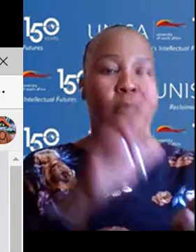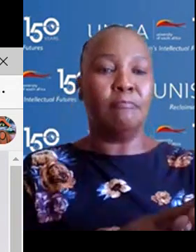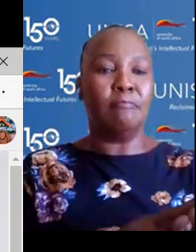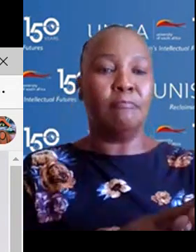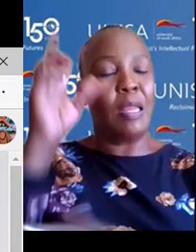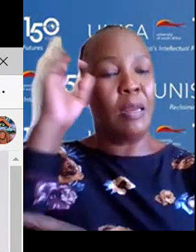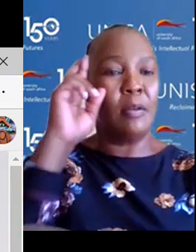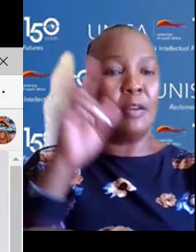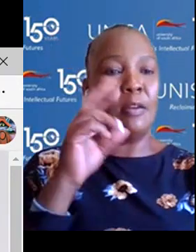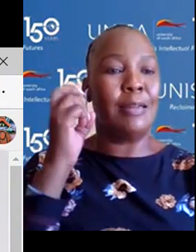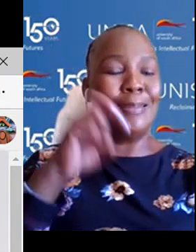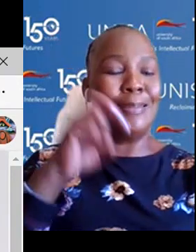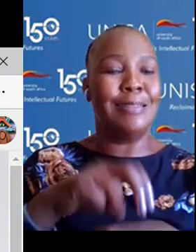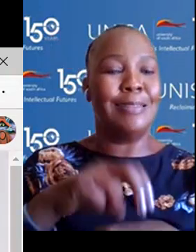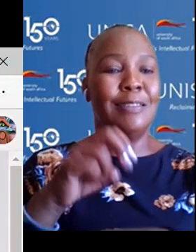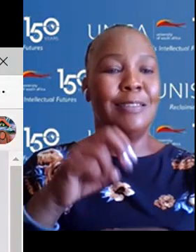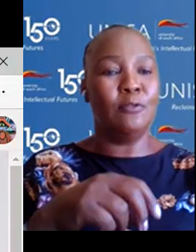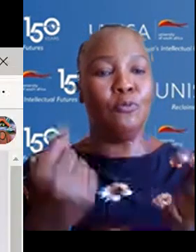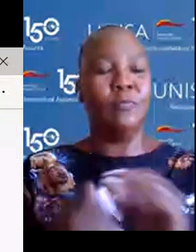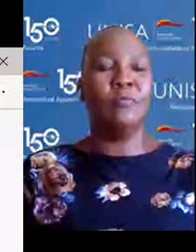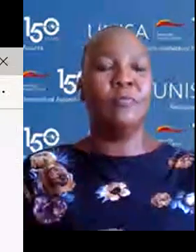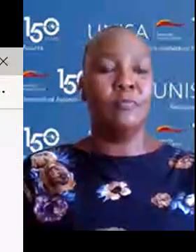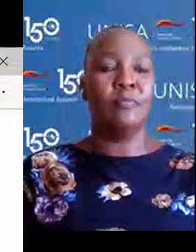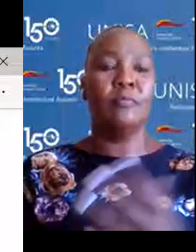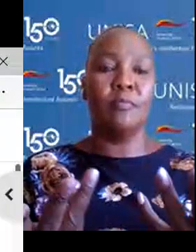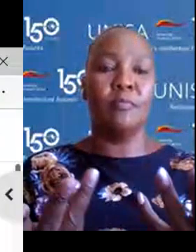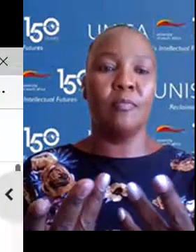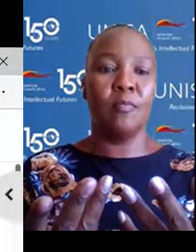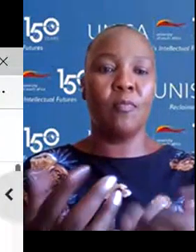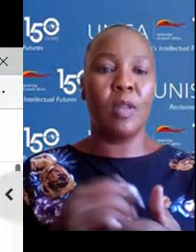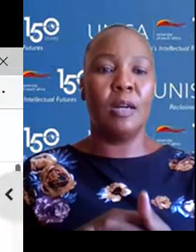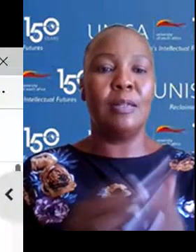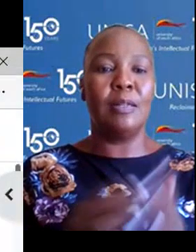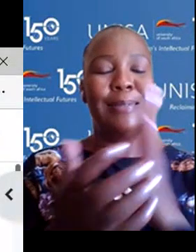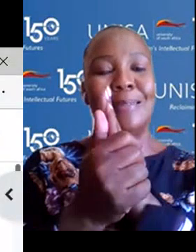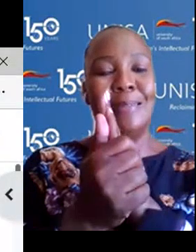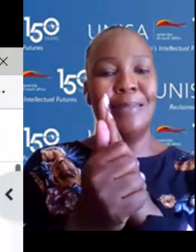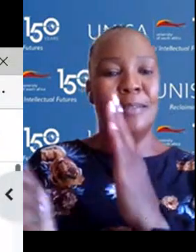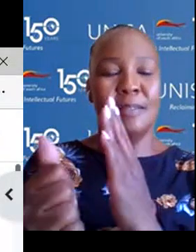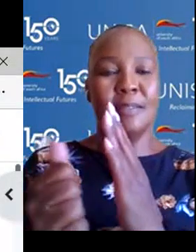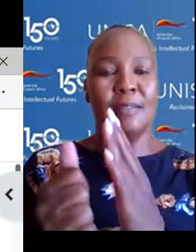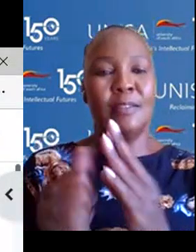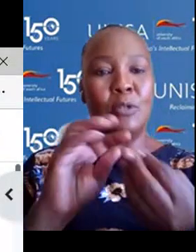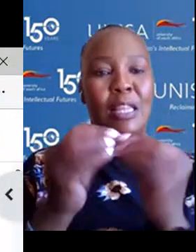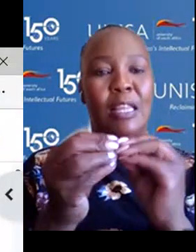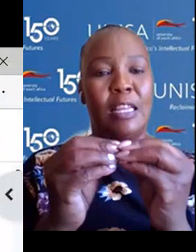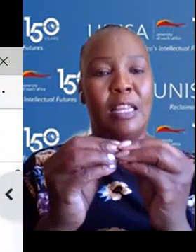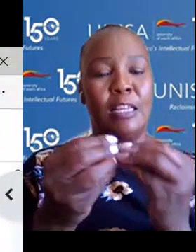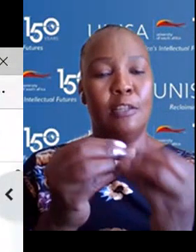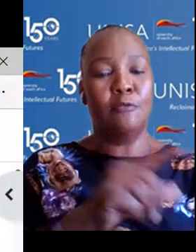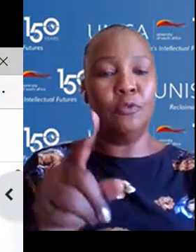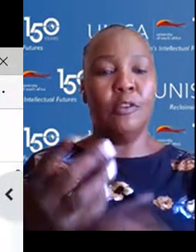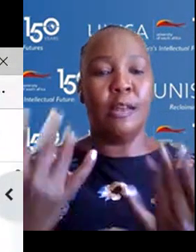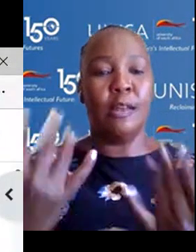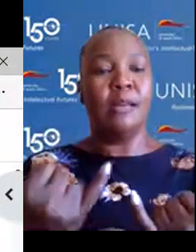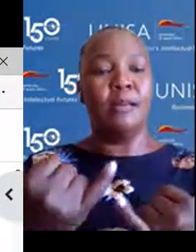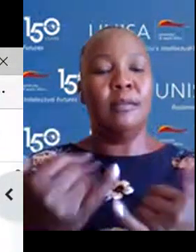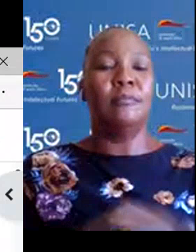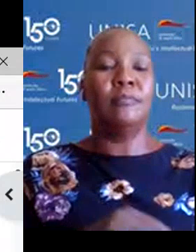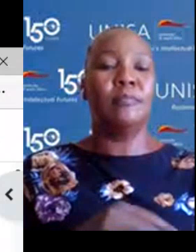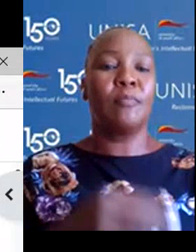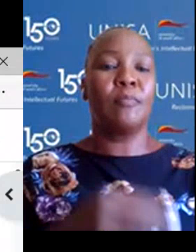is where you need to be. Then, of course, we've got the skills site that we've created for you. And of course, now as you work